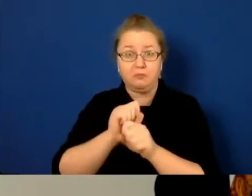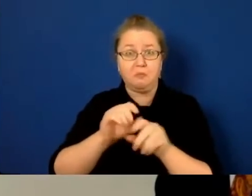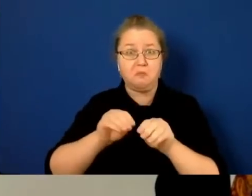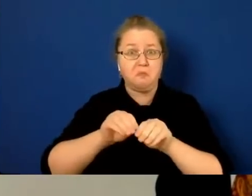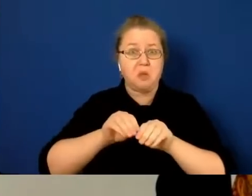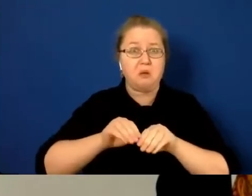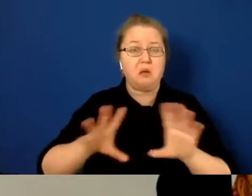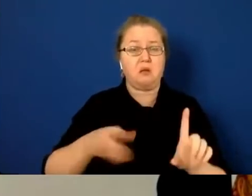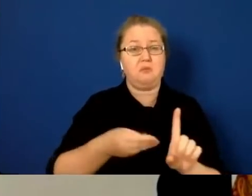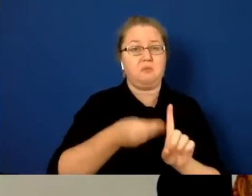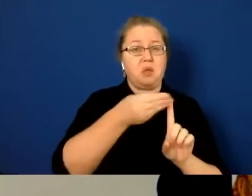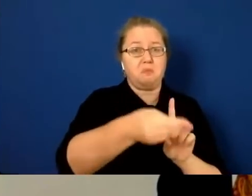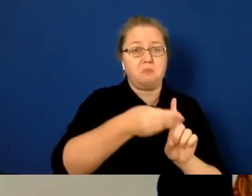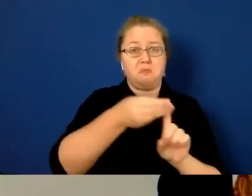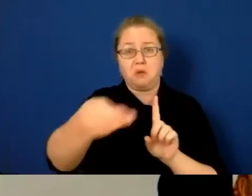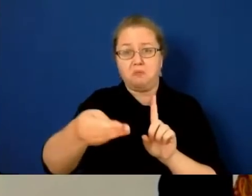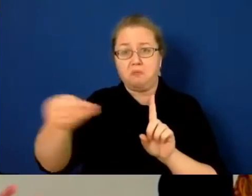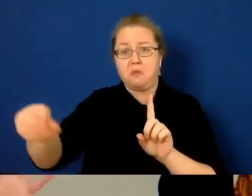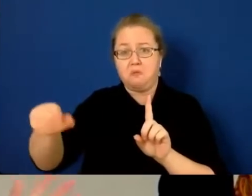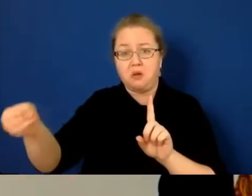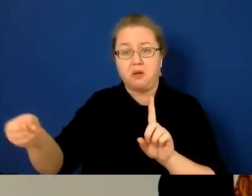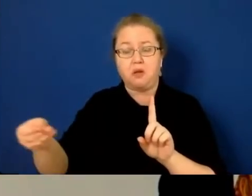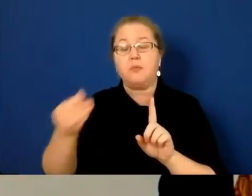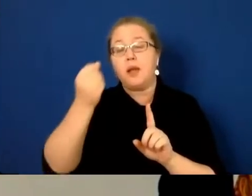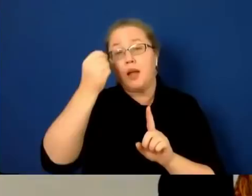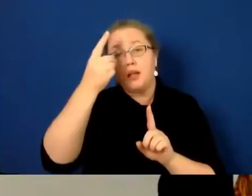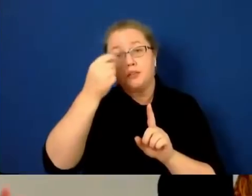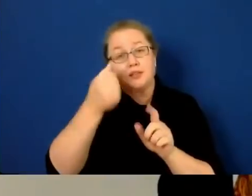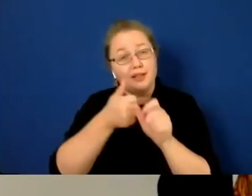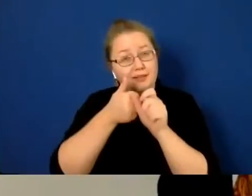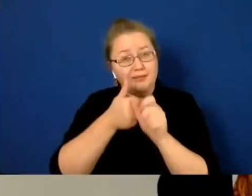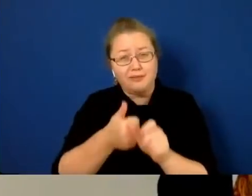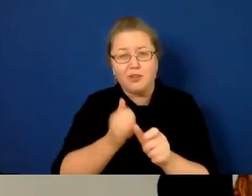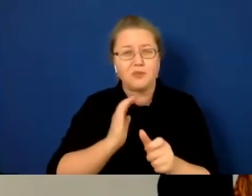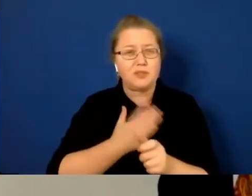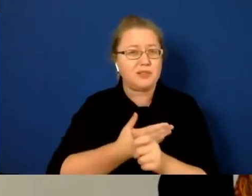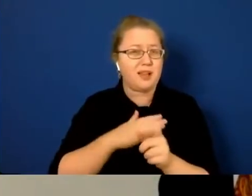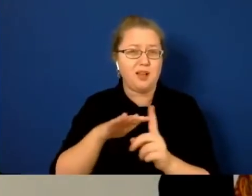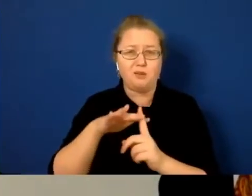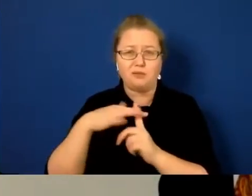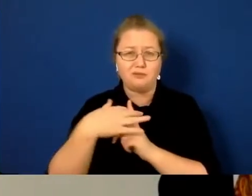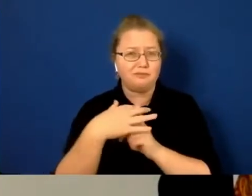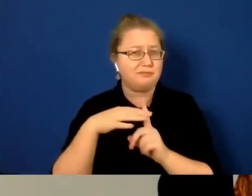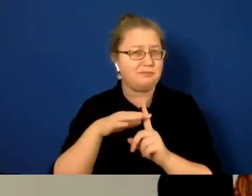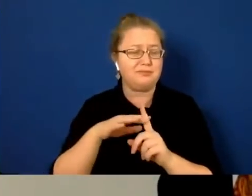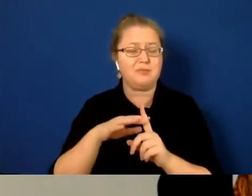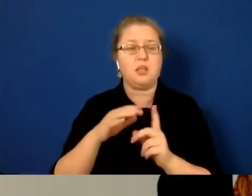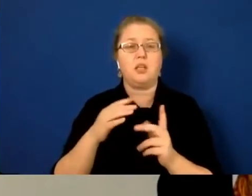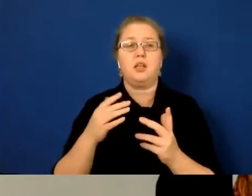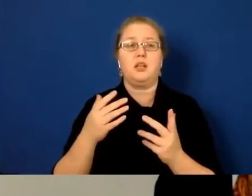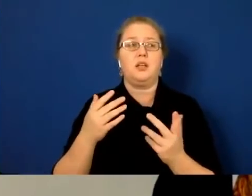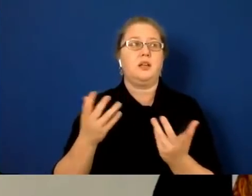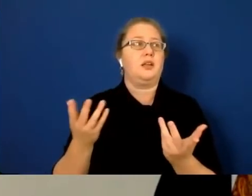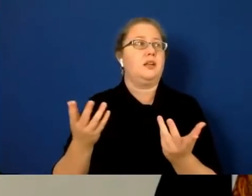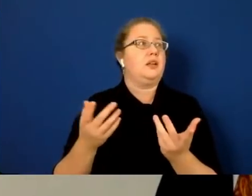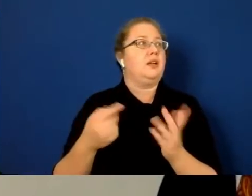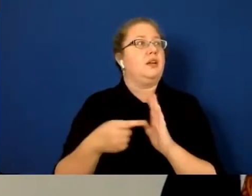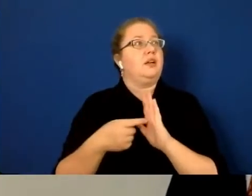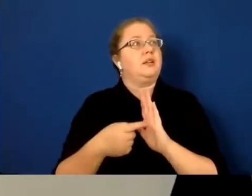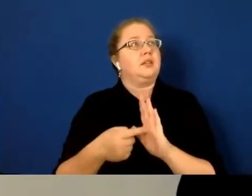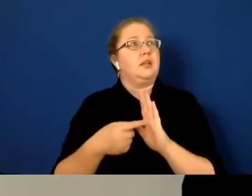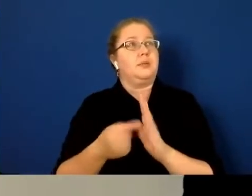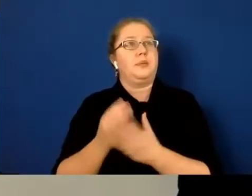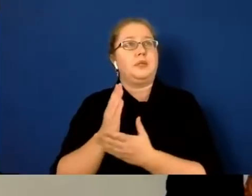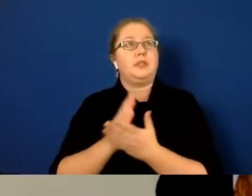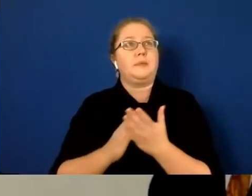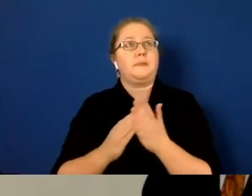where it sort of goes through a whole population and everybody gets sick at once and then it sort of passes through. It's really about clusters